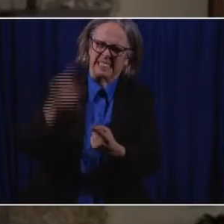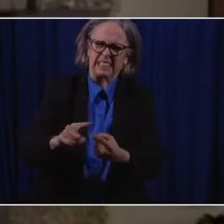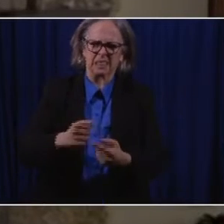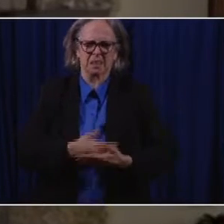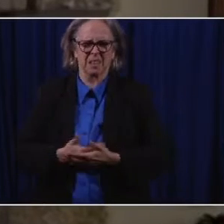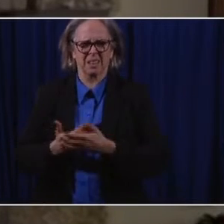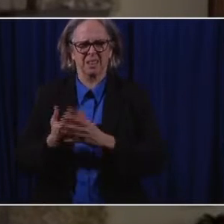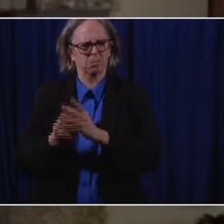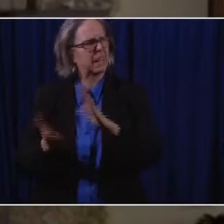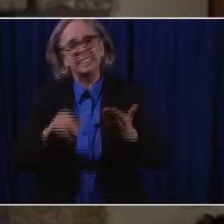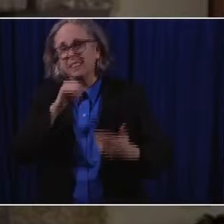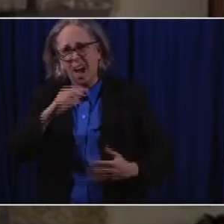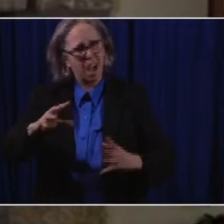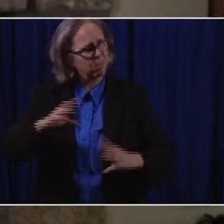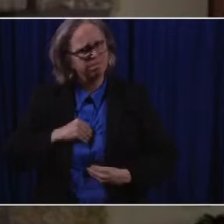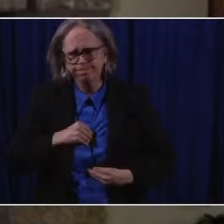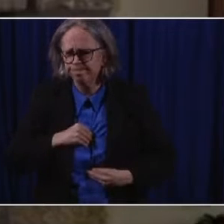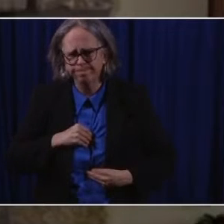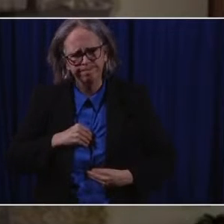situation.